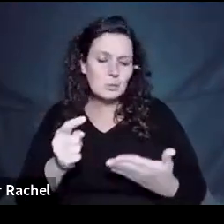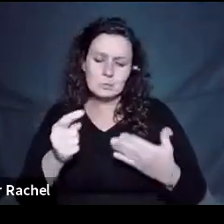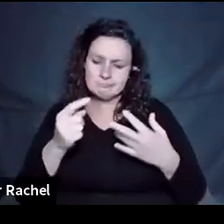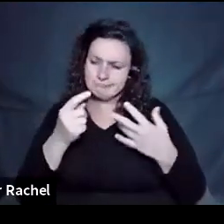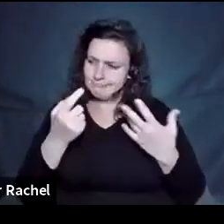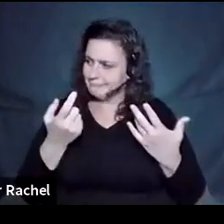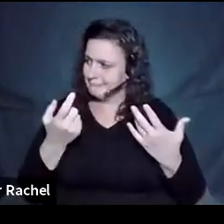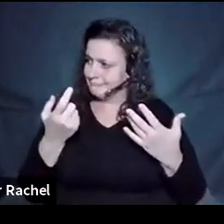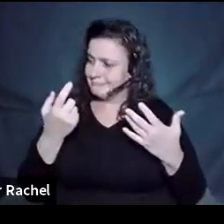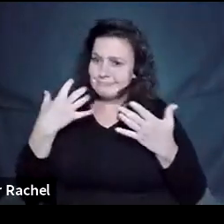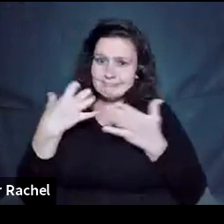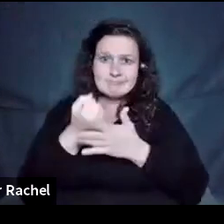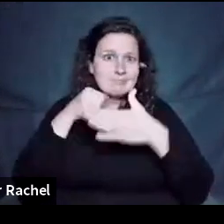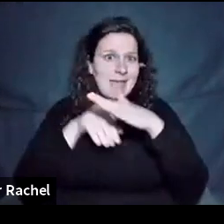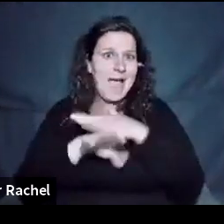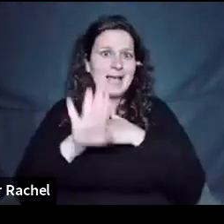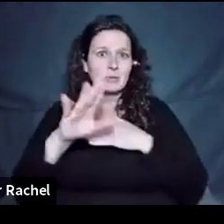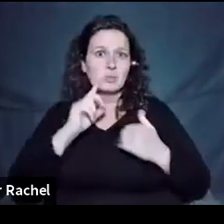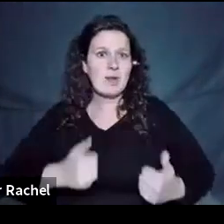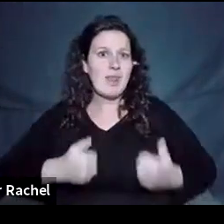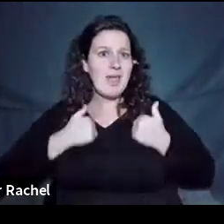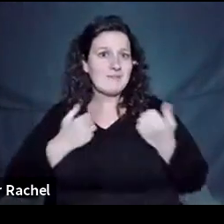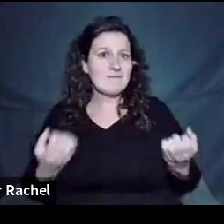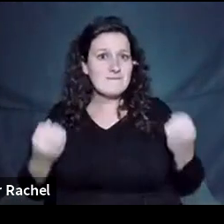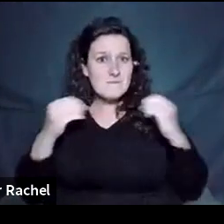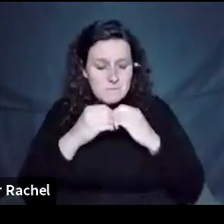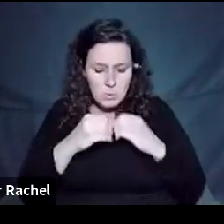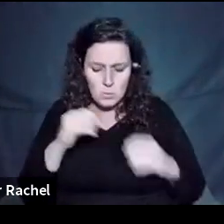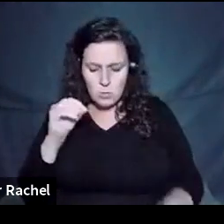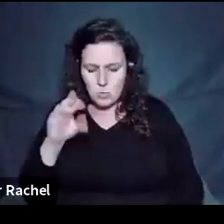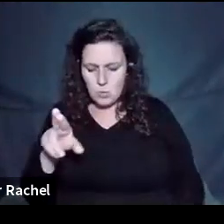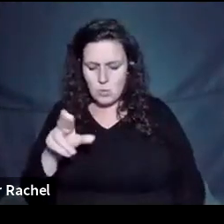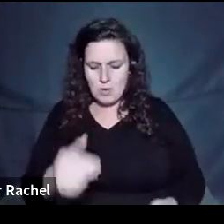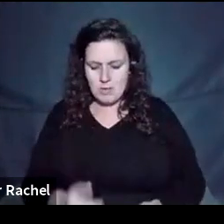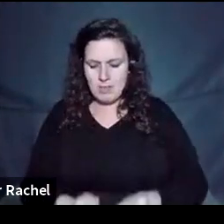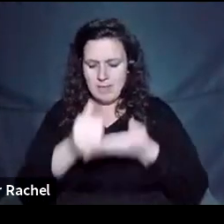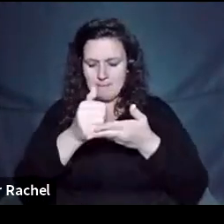life more or helped